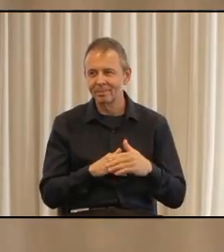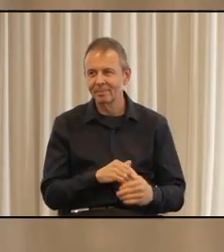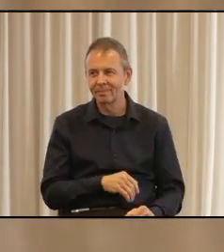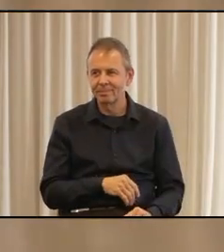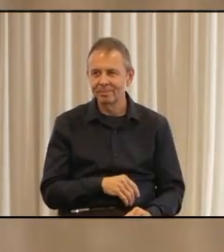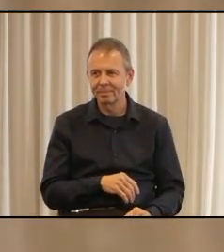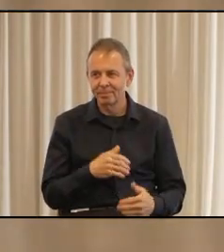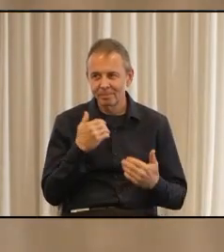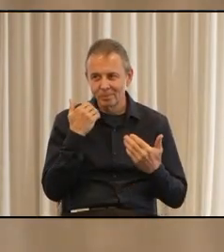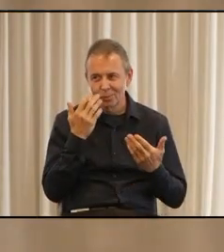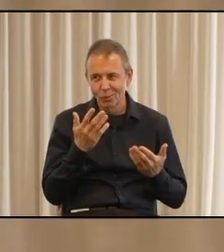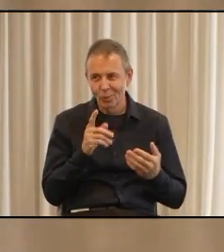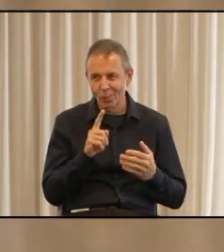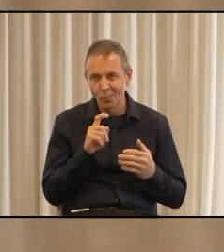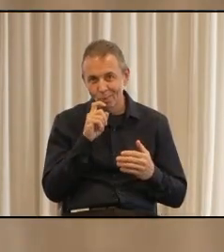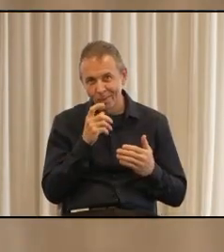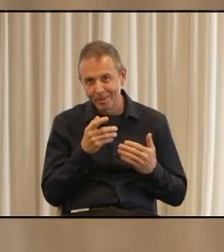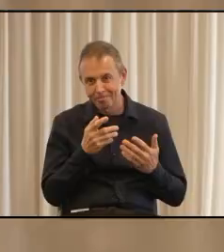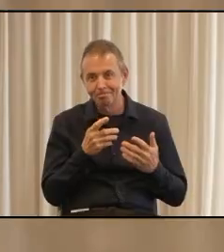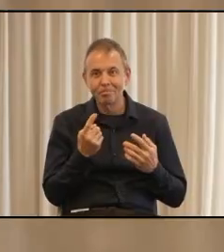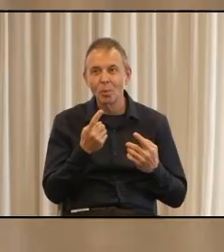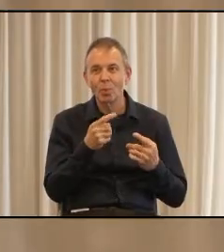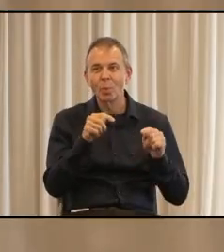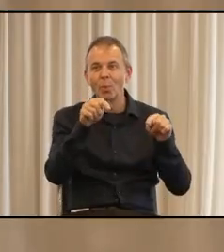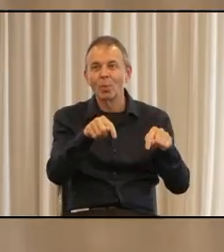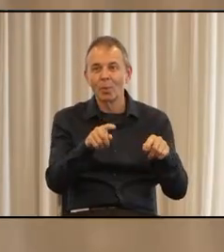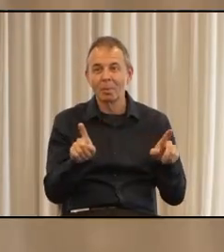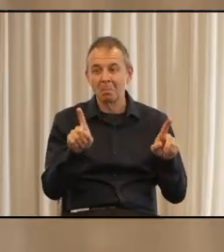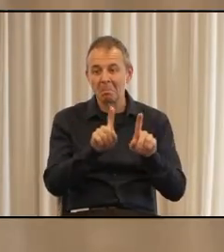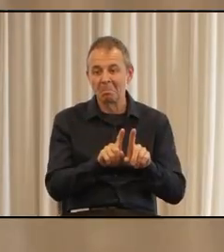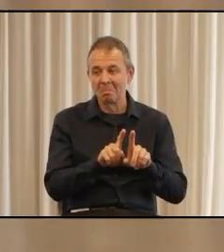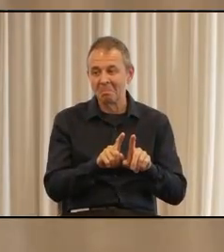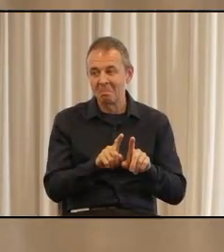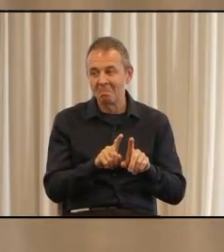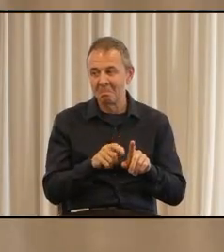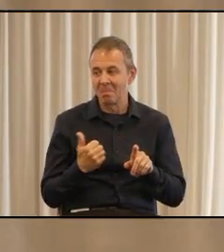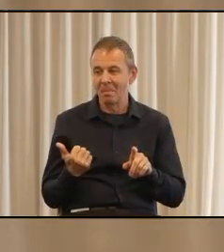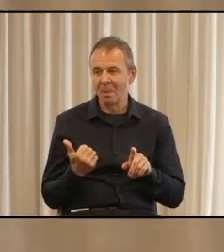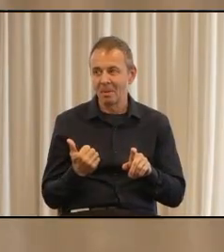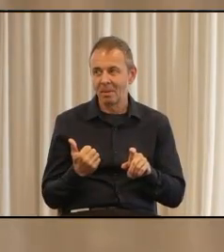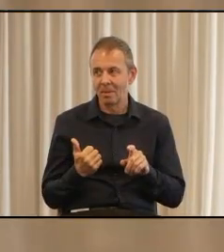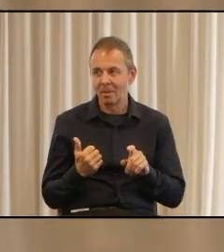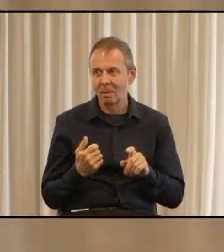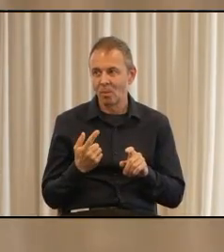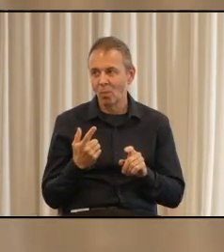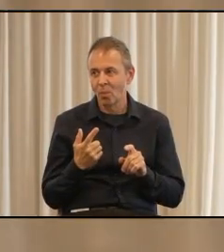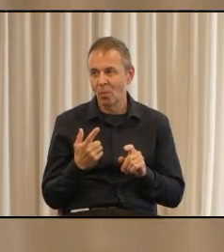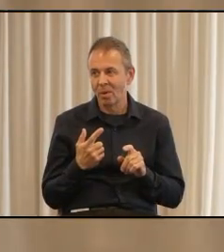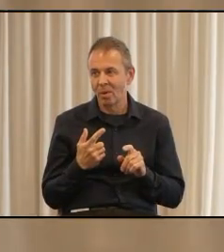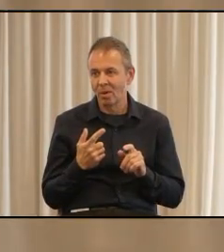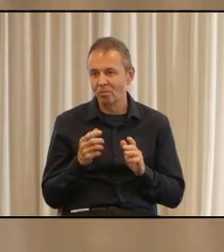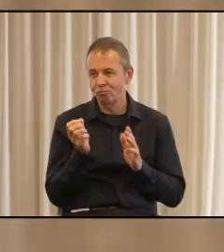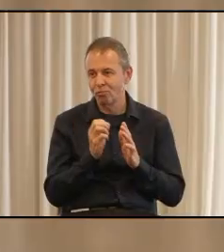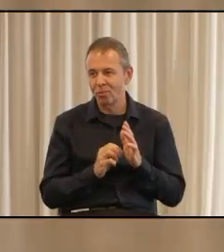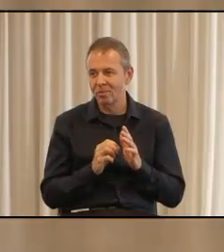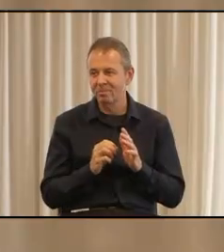just don't know, as Jo said, we might be one day standing next to a pole, but it might be one drawing as a little girl has led to a